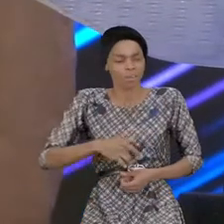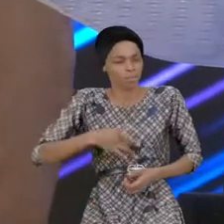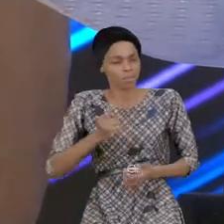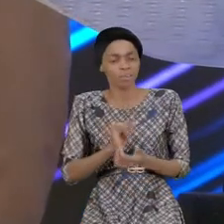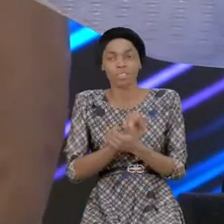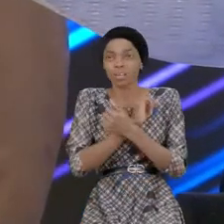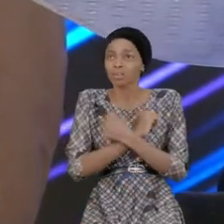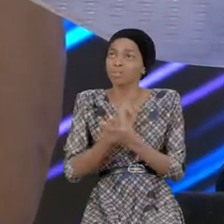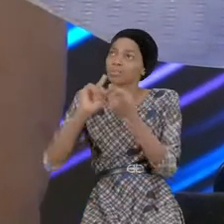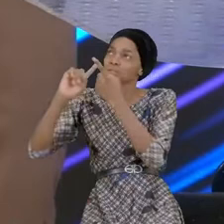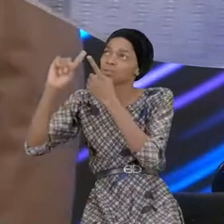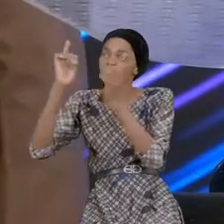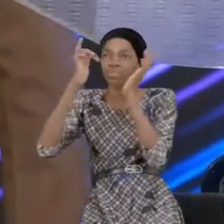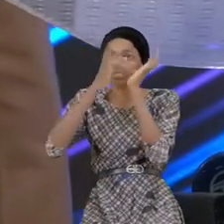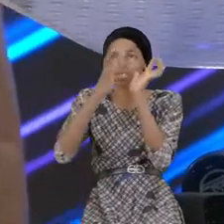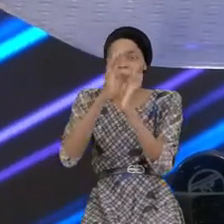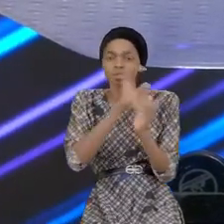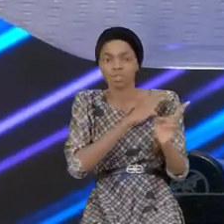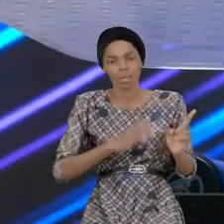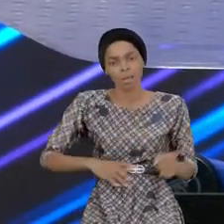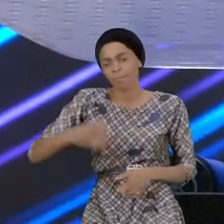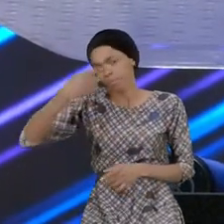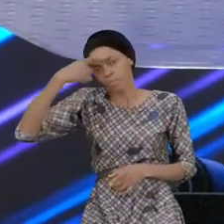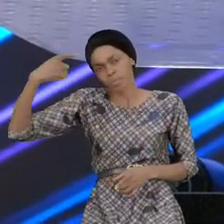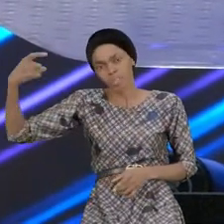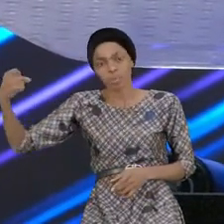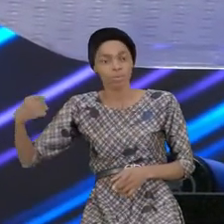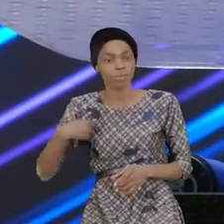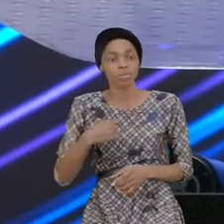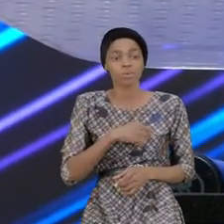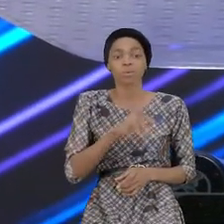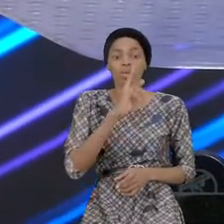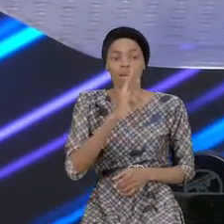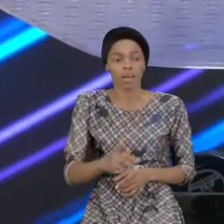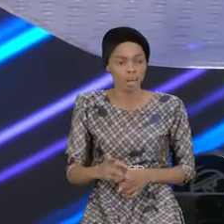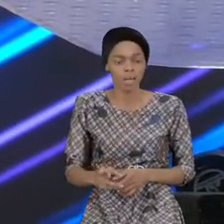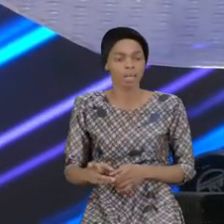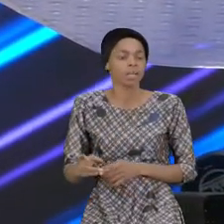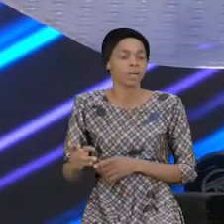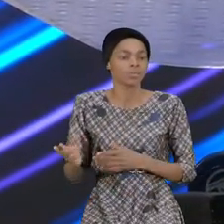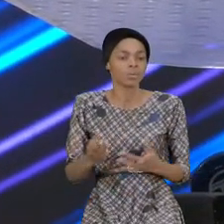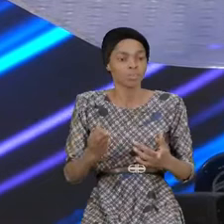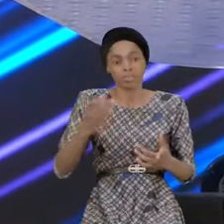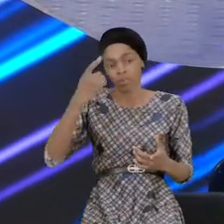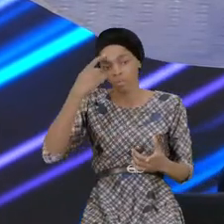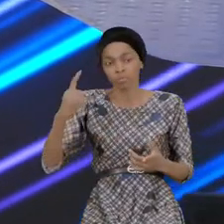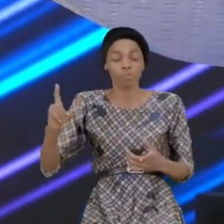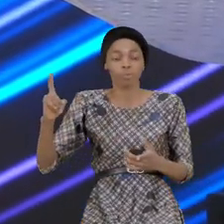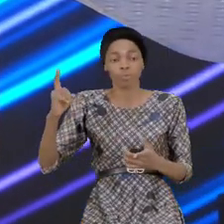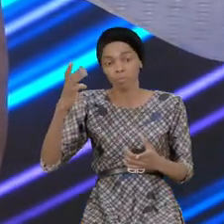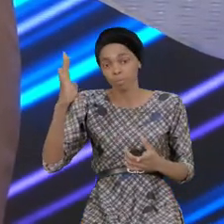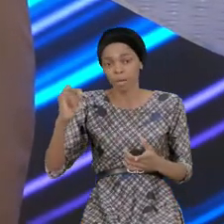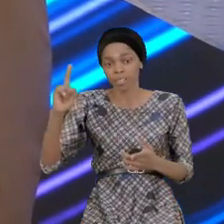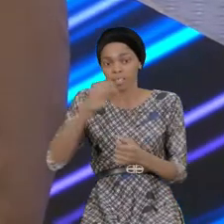the Lord Jesus Christ, because we're constrained by the love that He had for us. He loved us